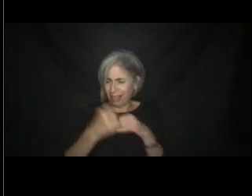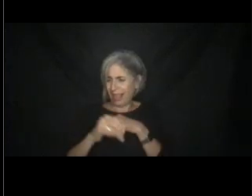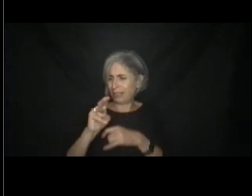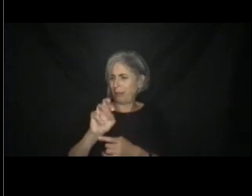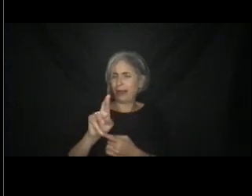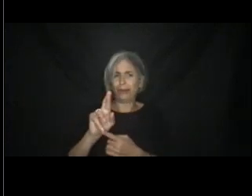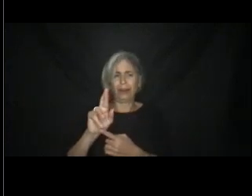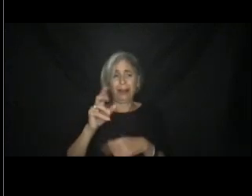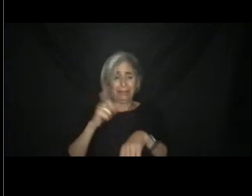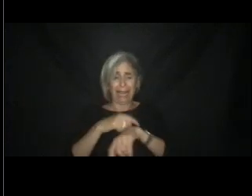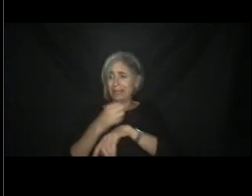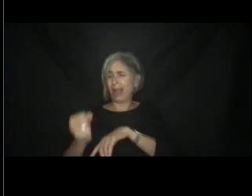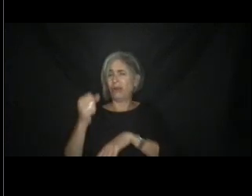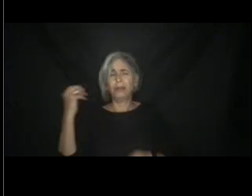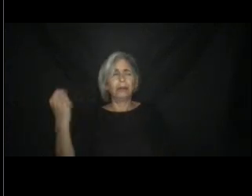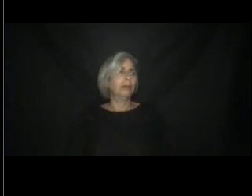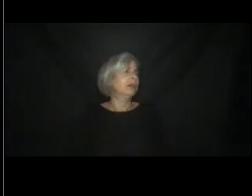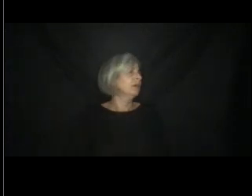I'm out of time.